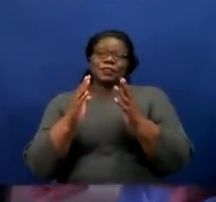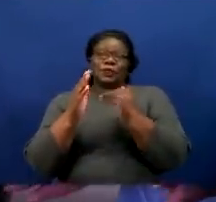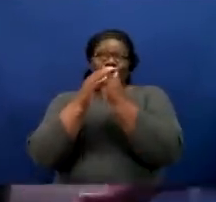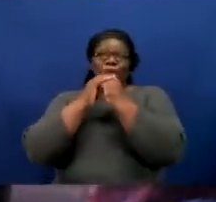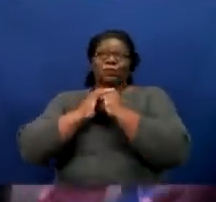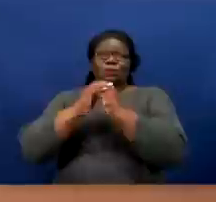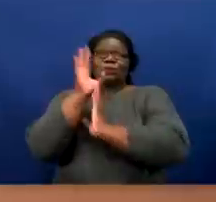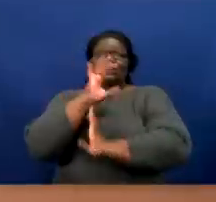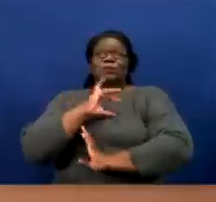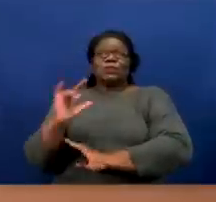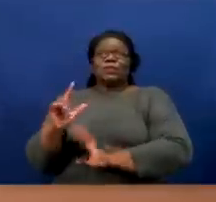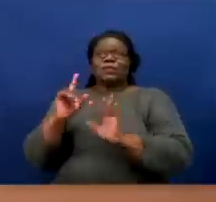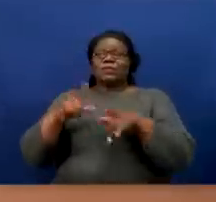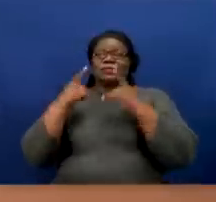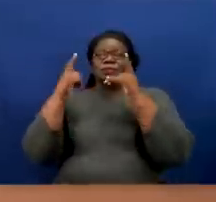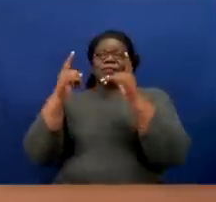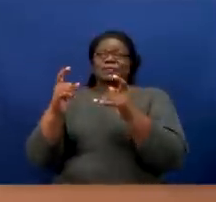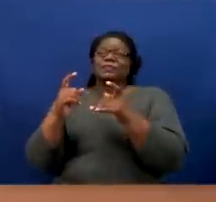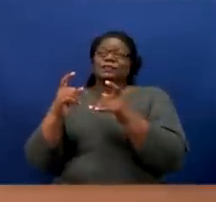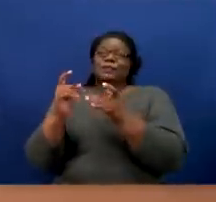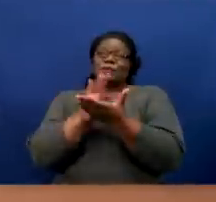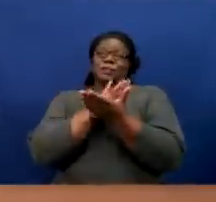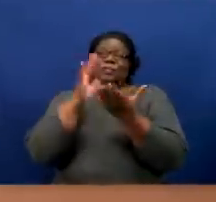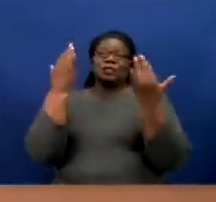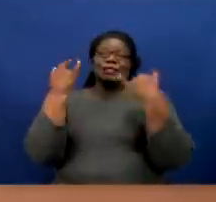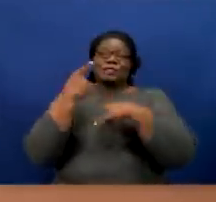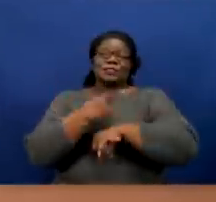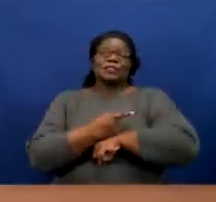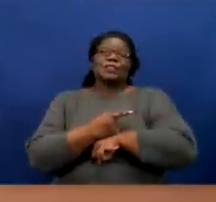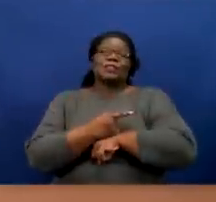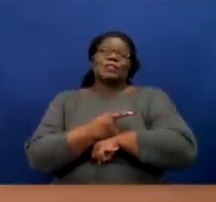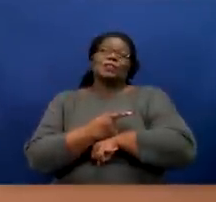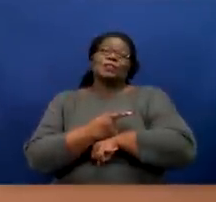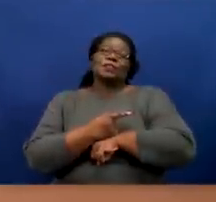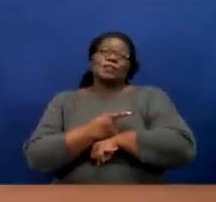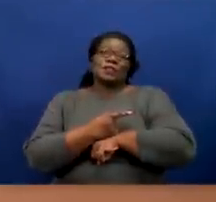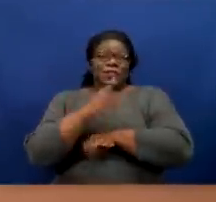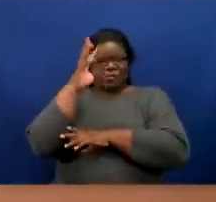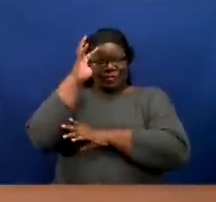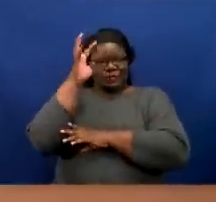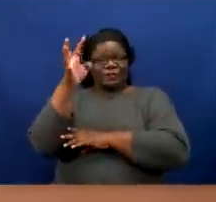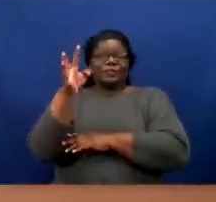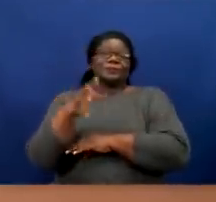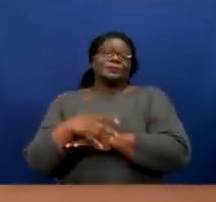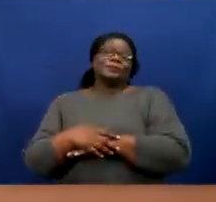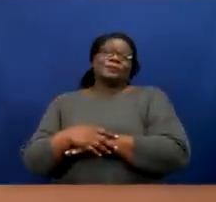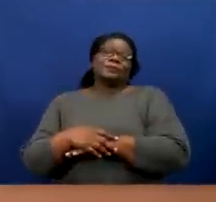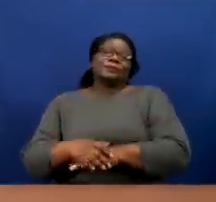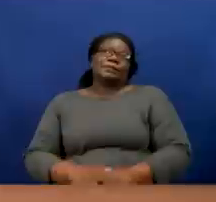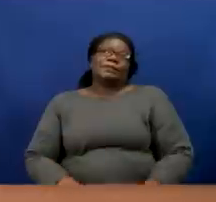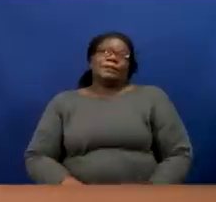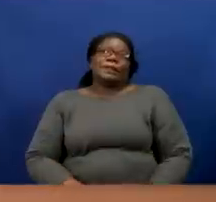us freely give him glory. This is the day the Lord has made.